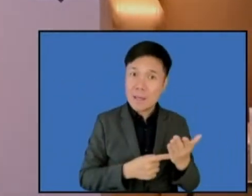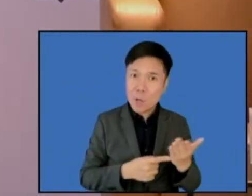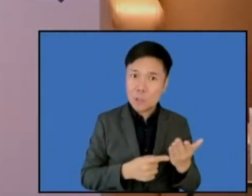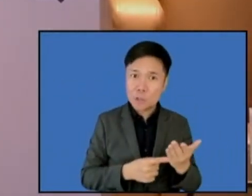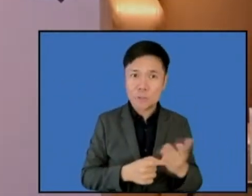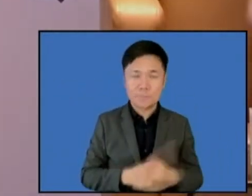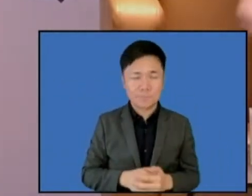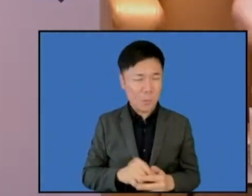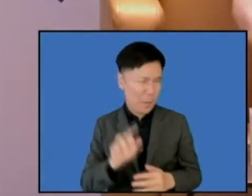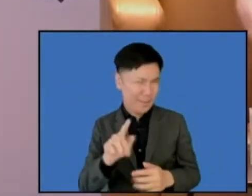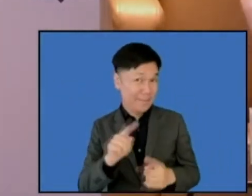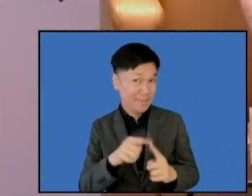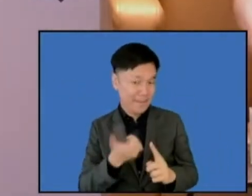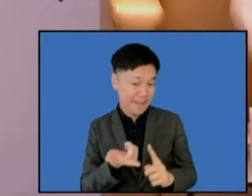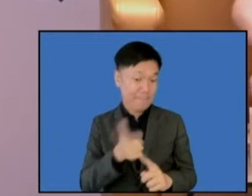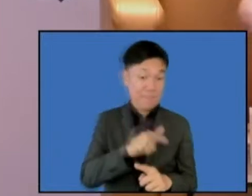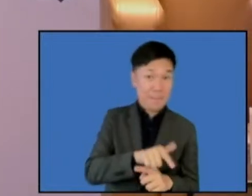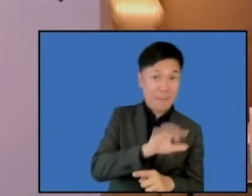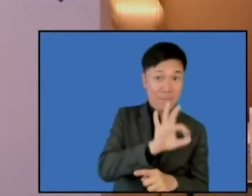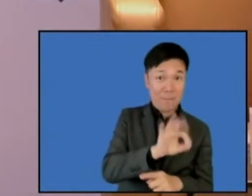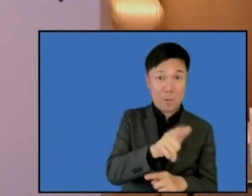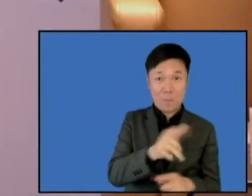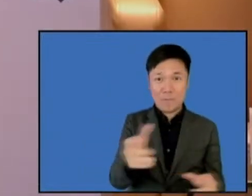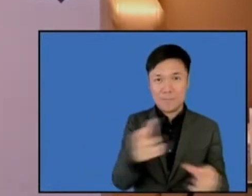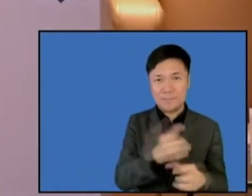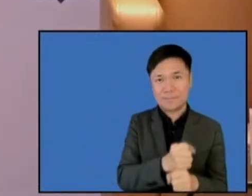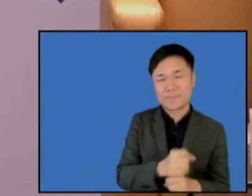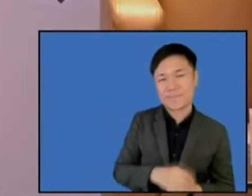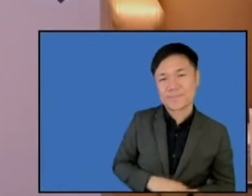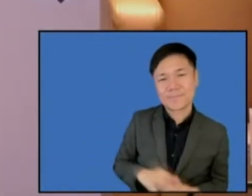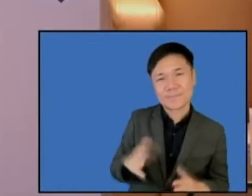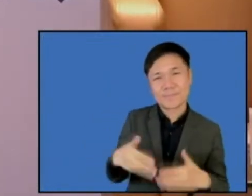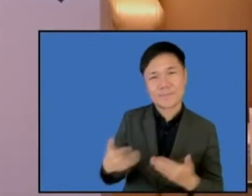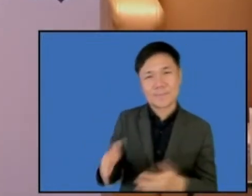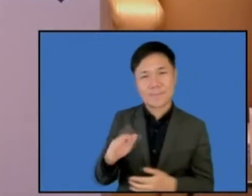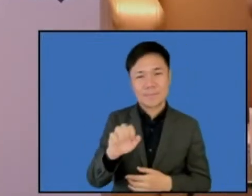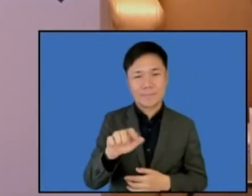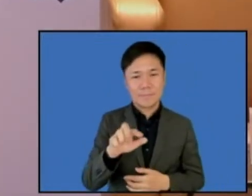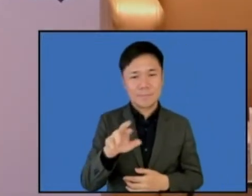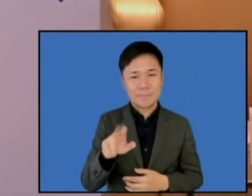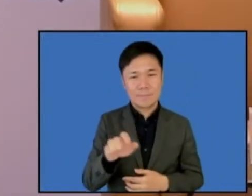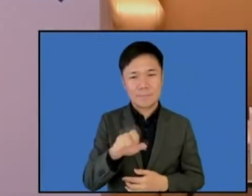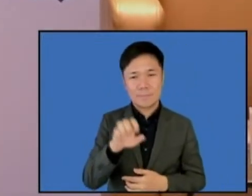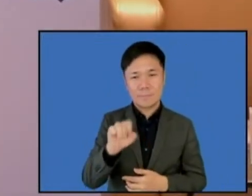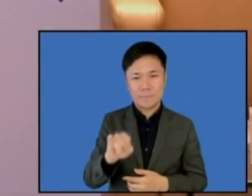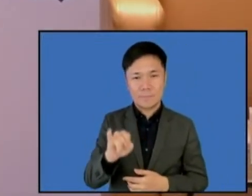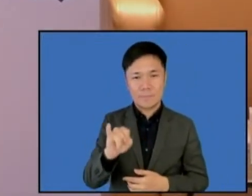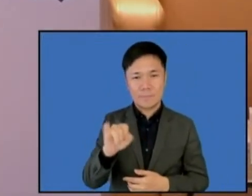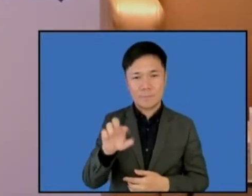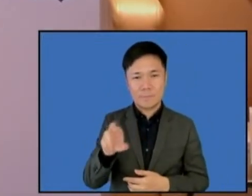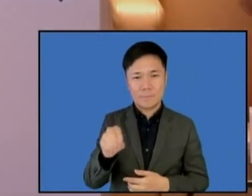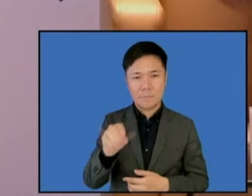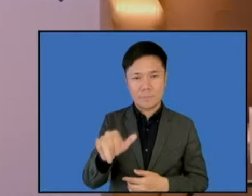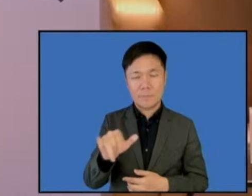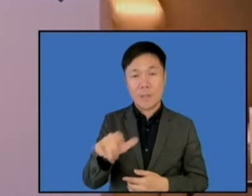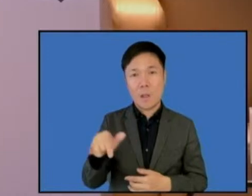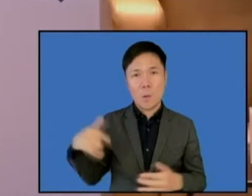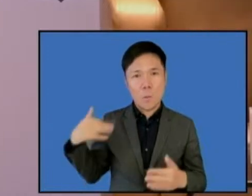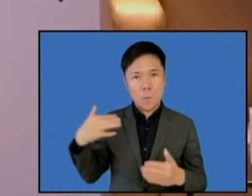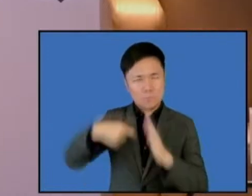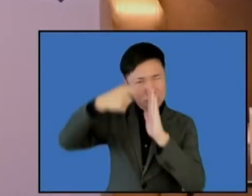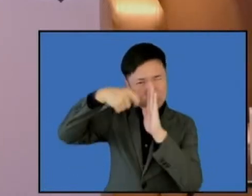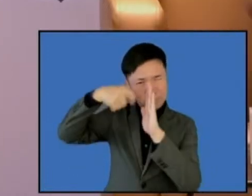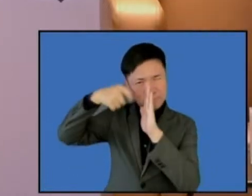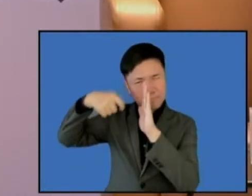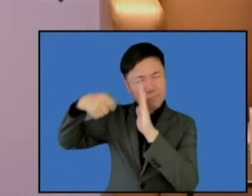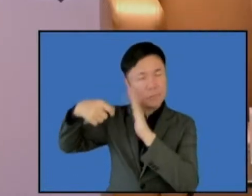come back to you maybe in your wrap up. Elroy, given your experience as a multimedia journalist and filmmaker with a